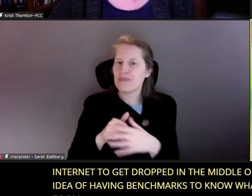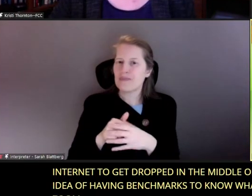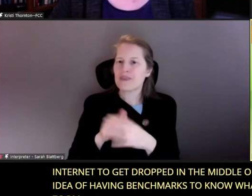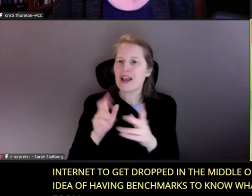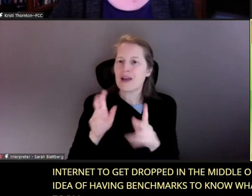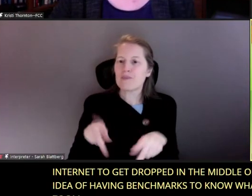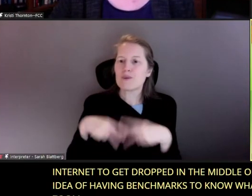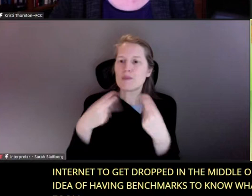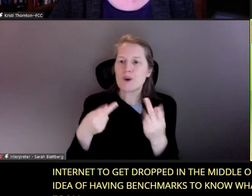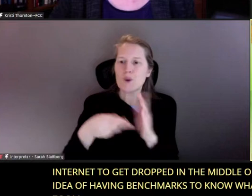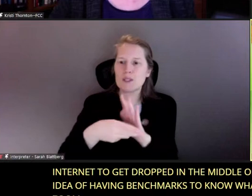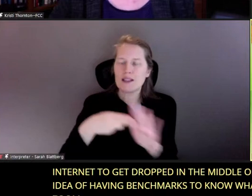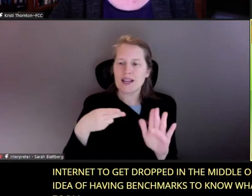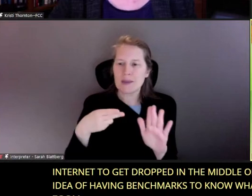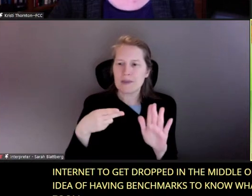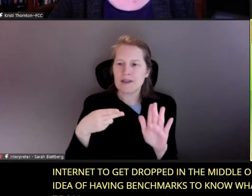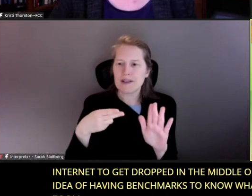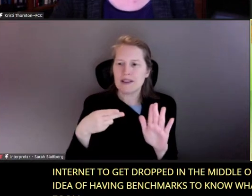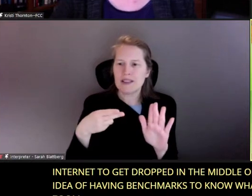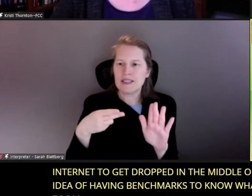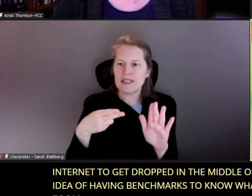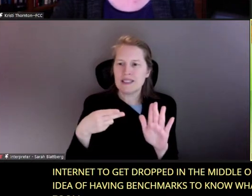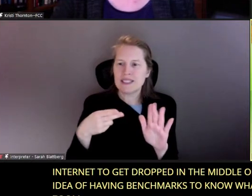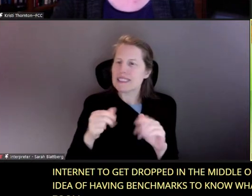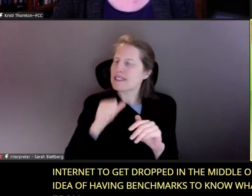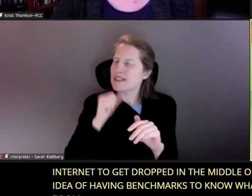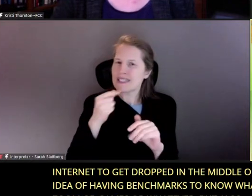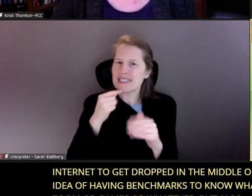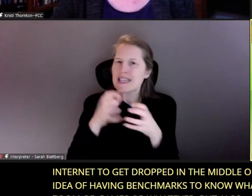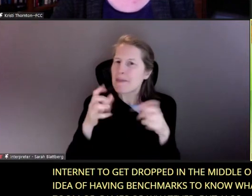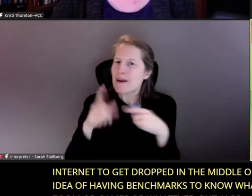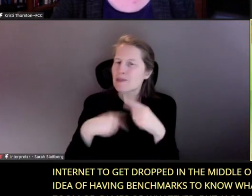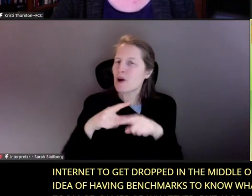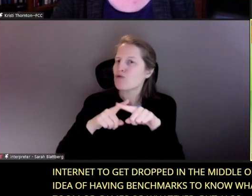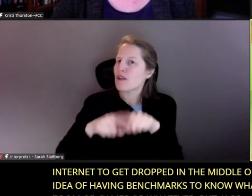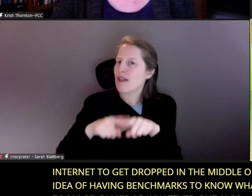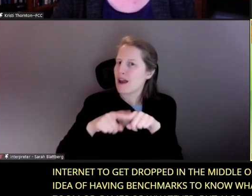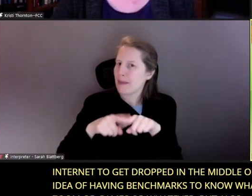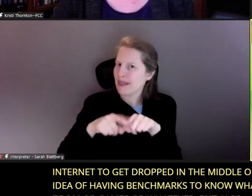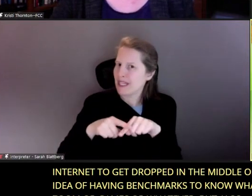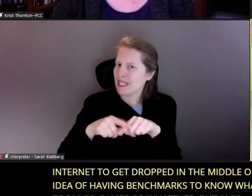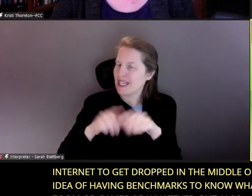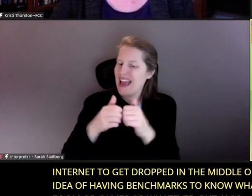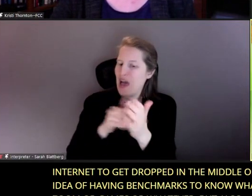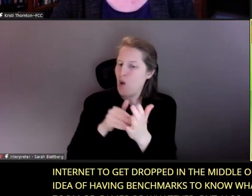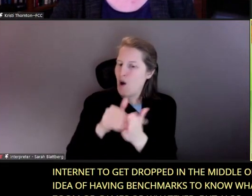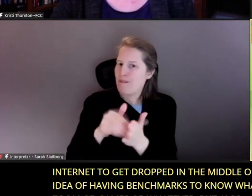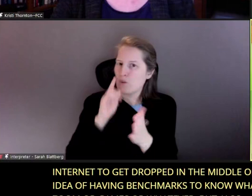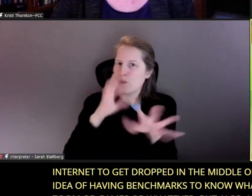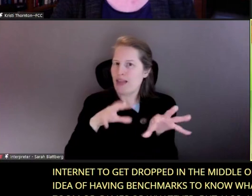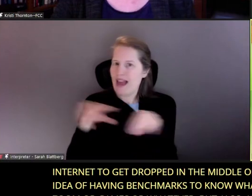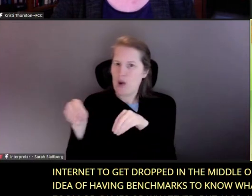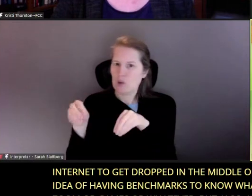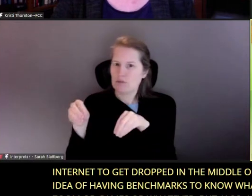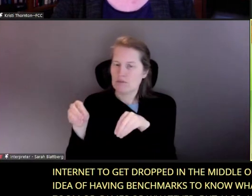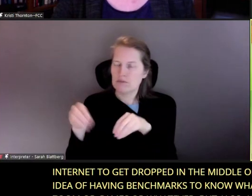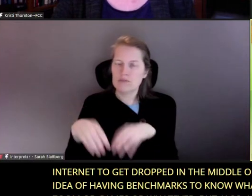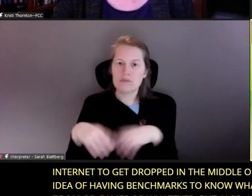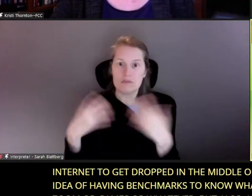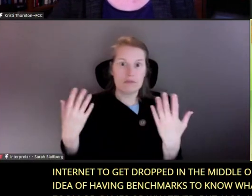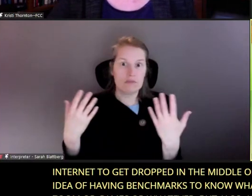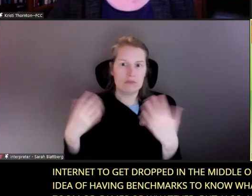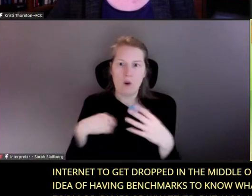proposed label doesn't really say much about reliability and how often there are outages and things like that, which I